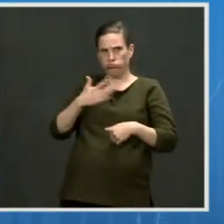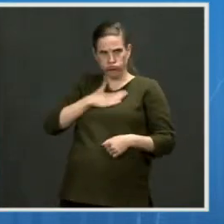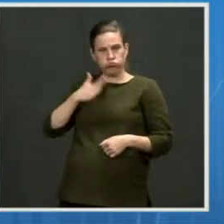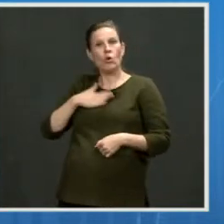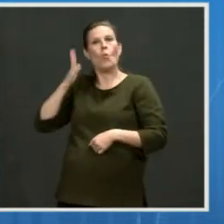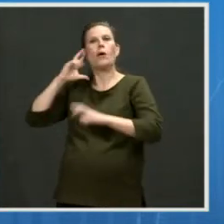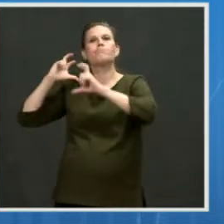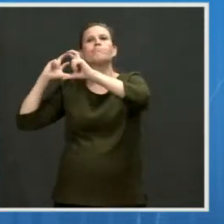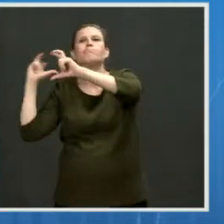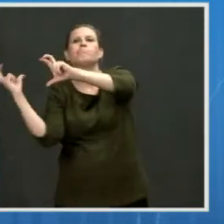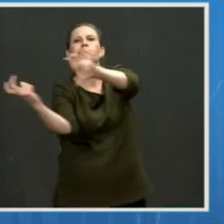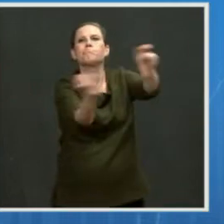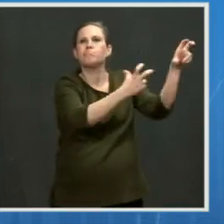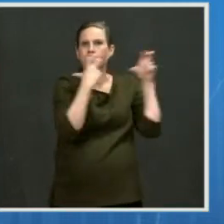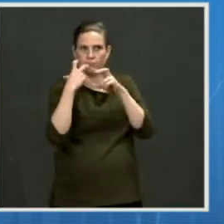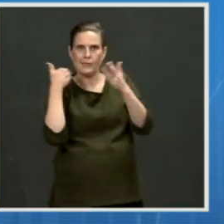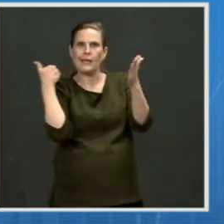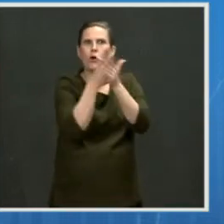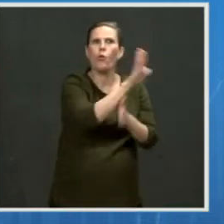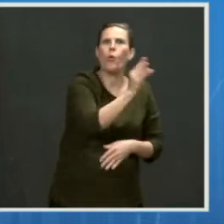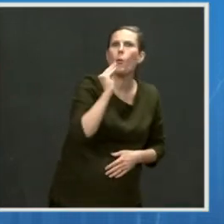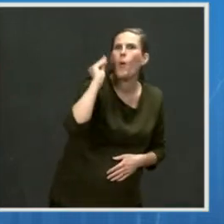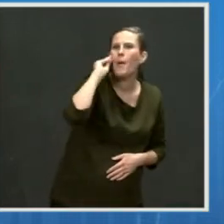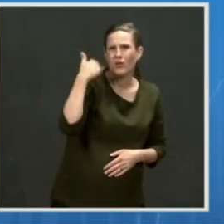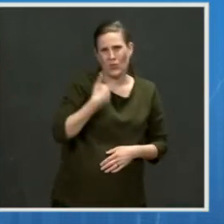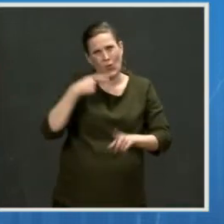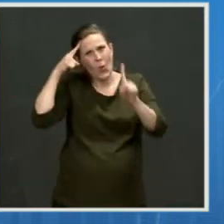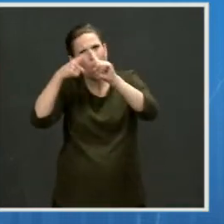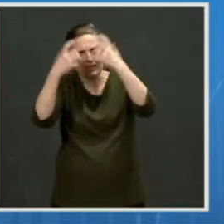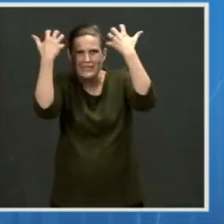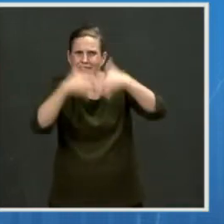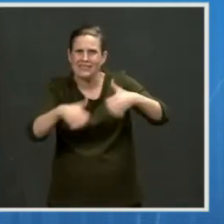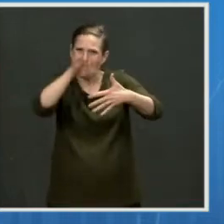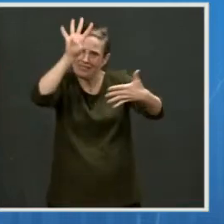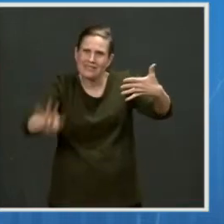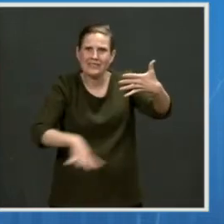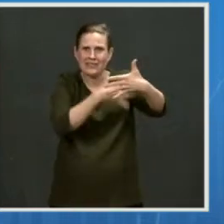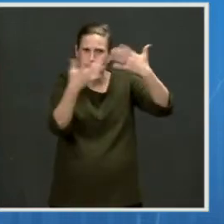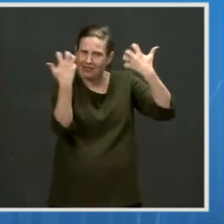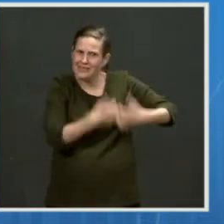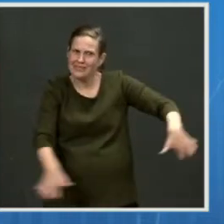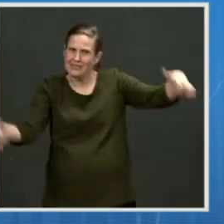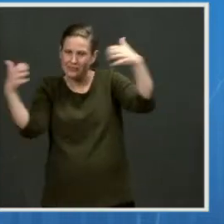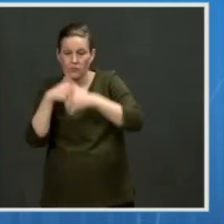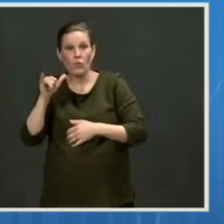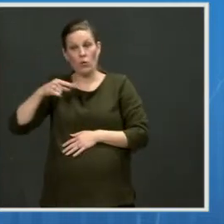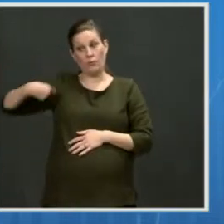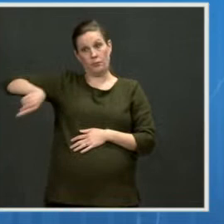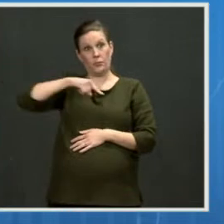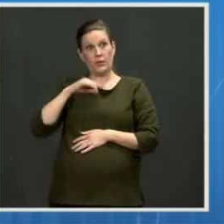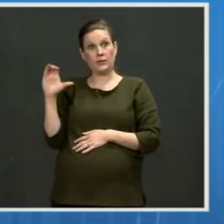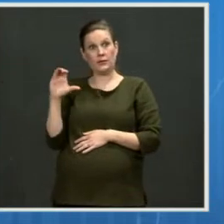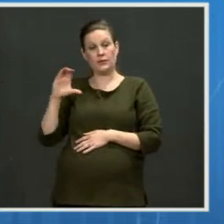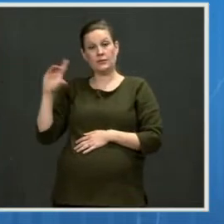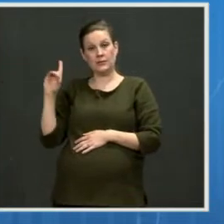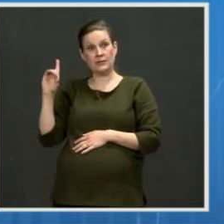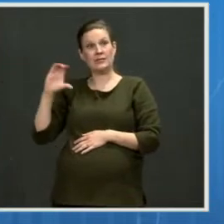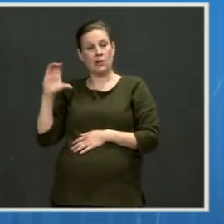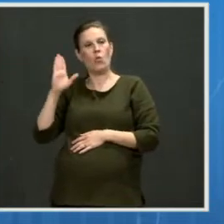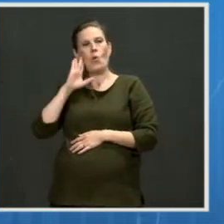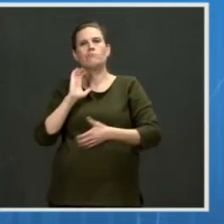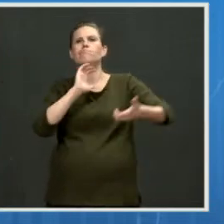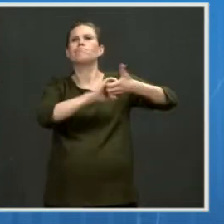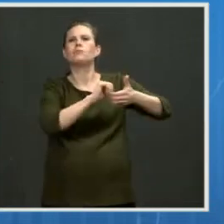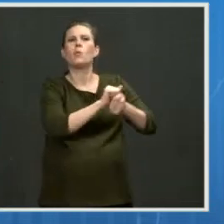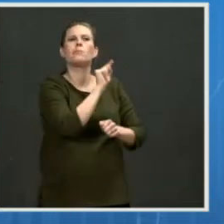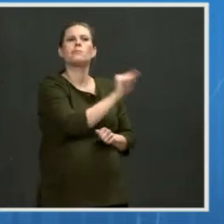to vaccinations. CDC is also excited to partner with the Administration for Communities Living to support their efforts to